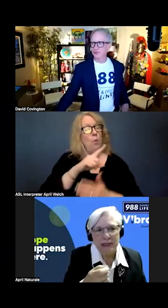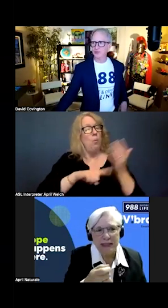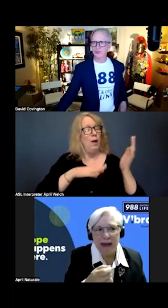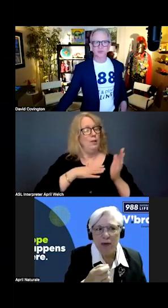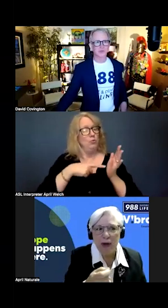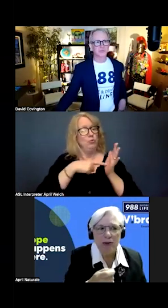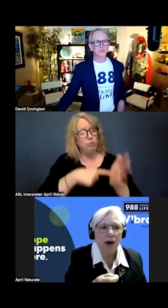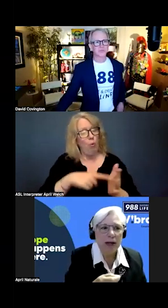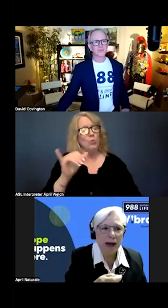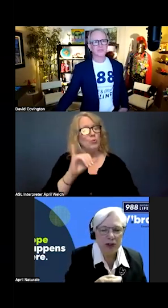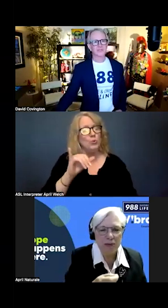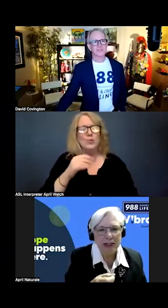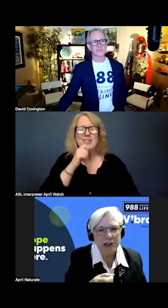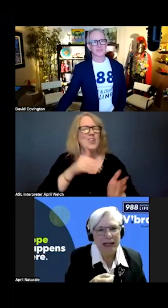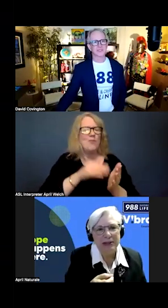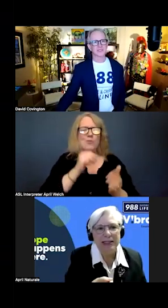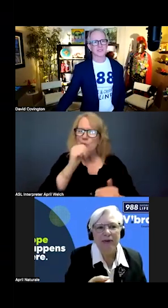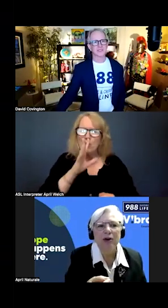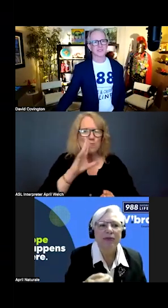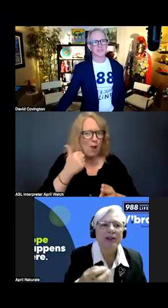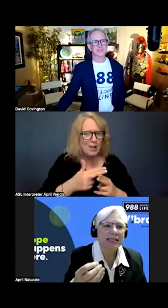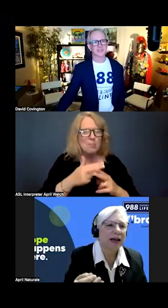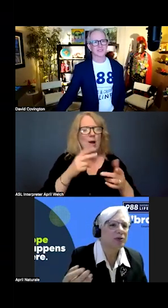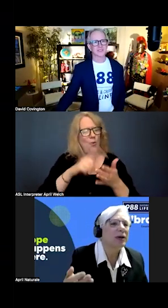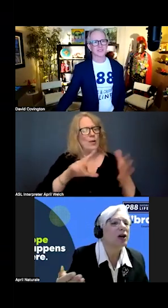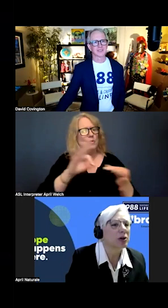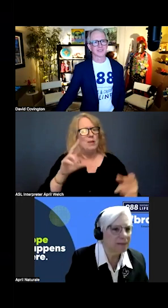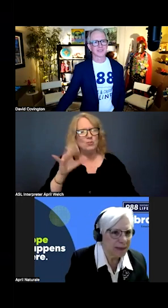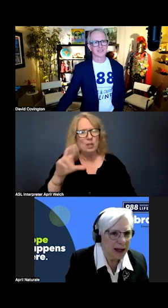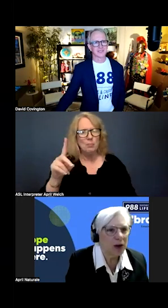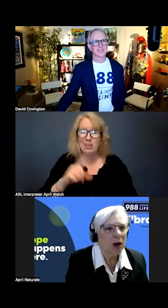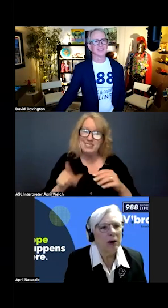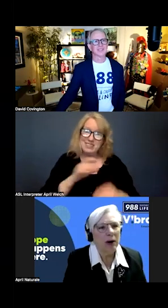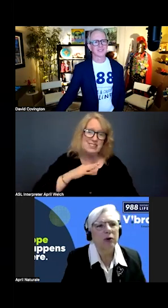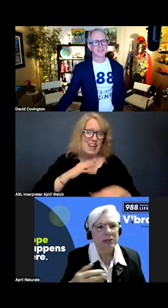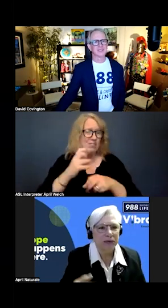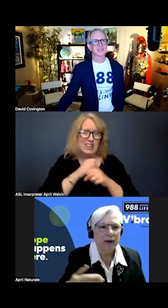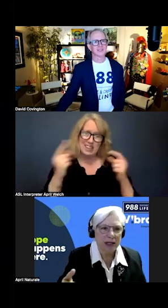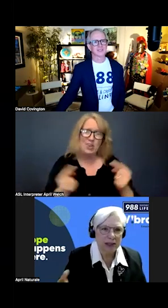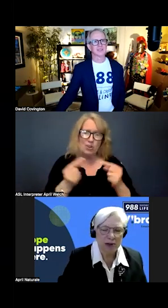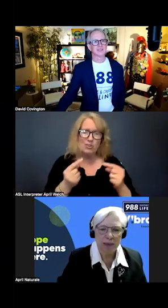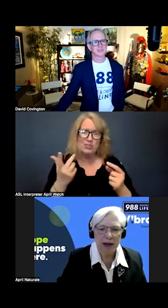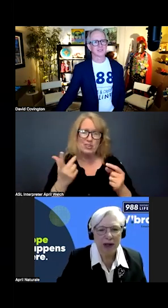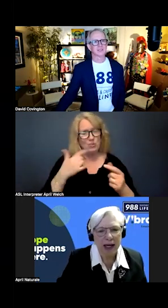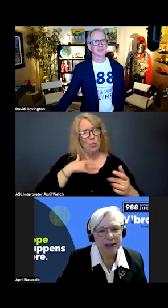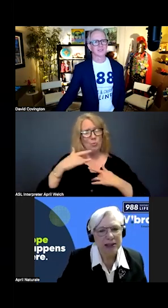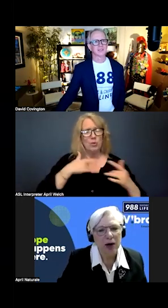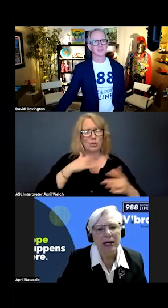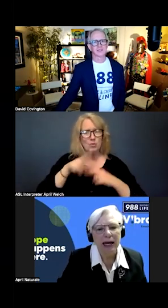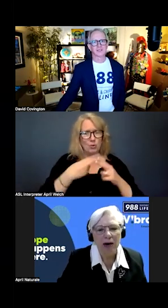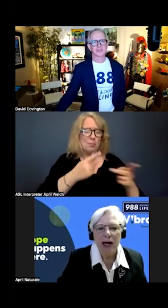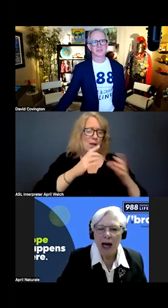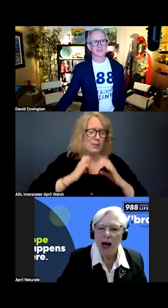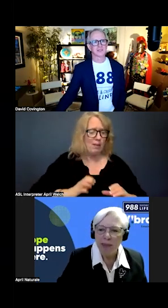too was something that we don't talk about, which you mentioned, David, is that very often the staff do get hurt. We're of course very concerned about the clients in